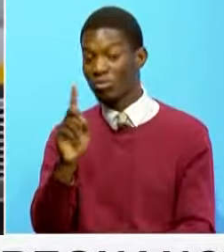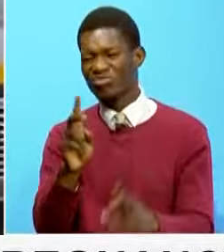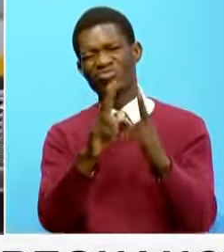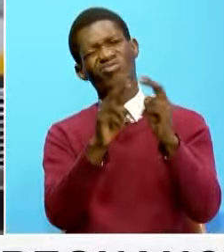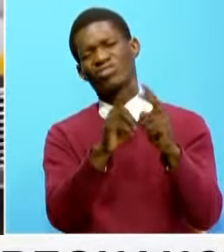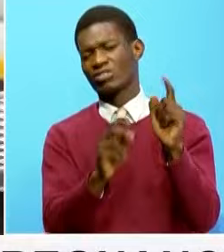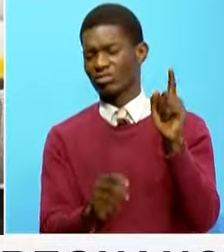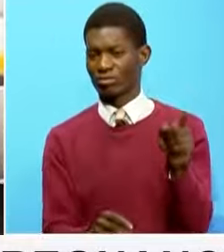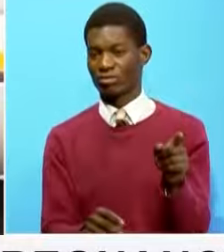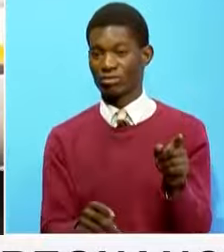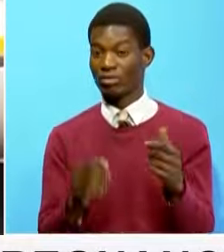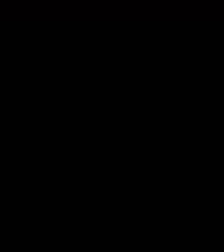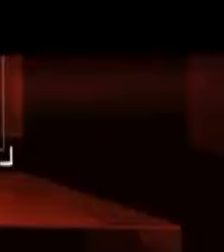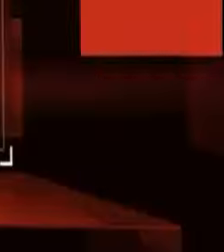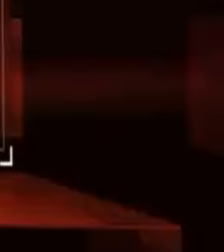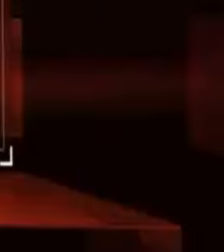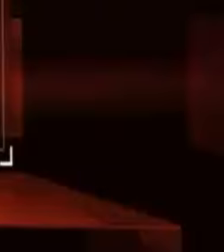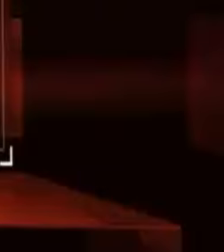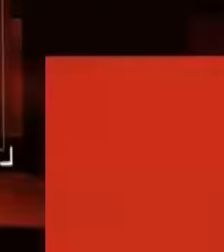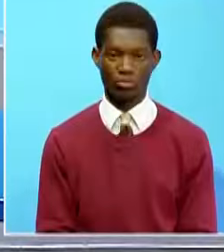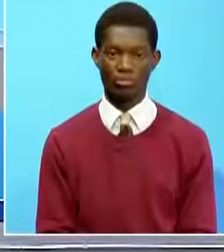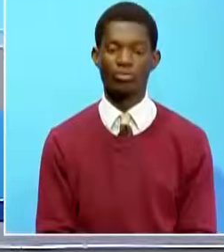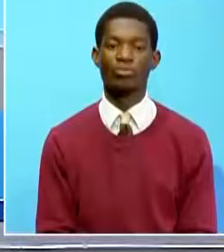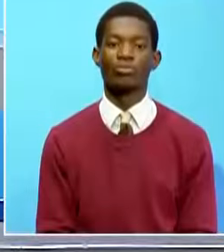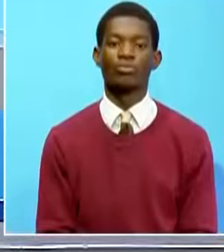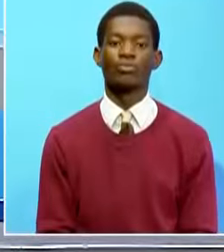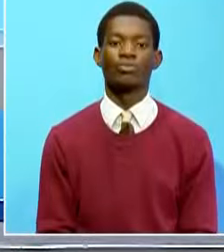child marriages, teenage pregnancies.